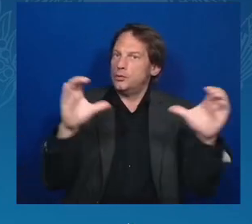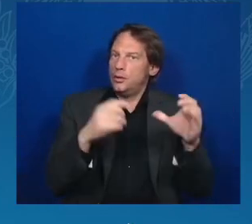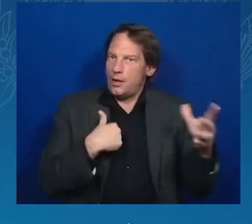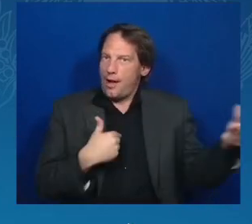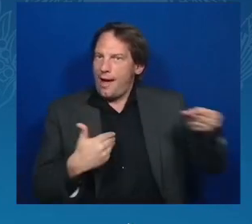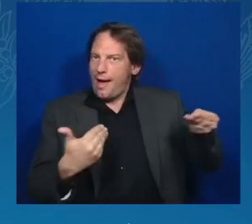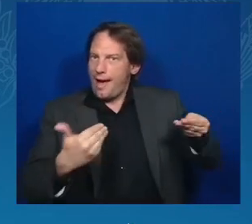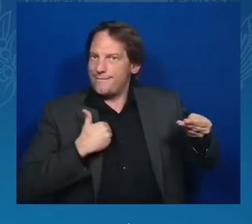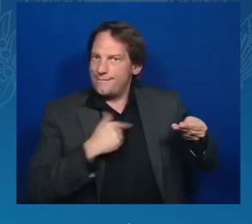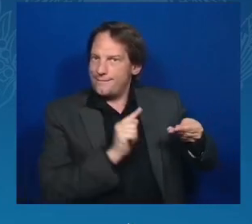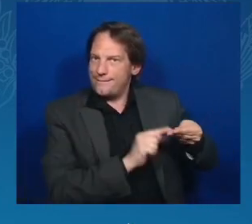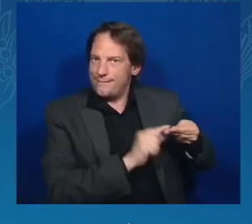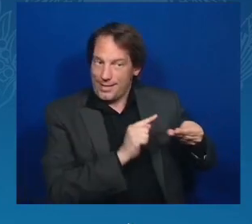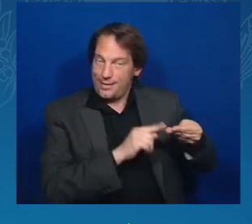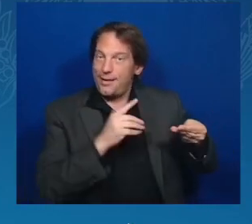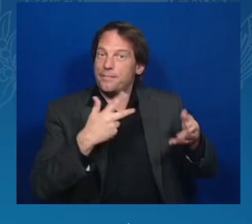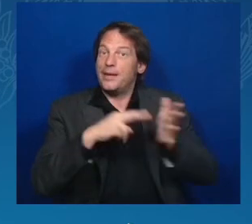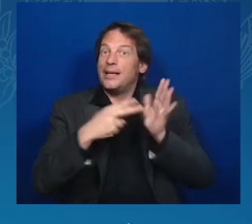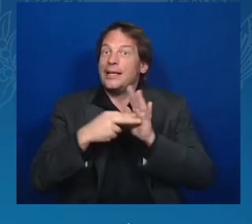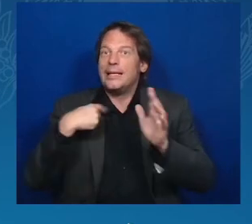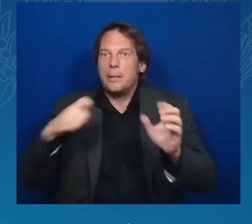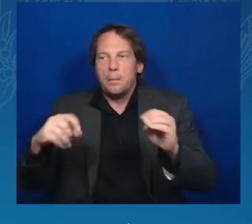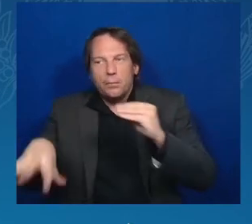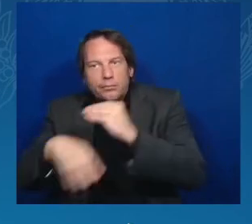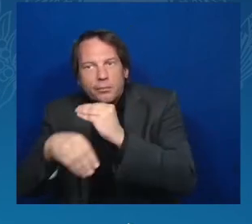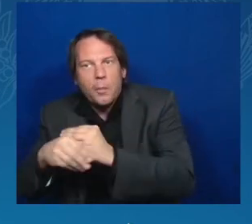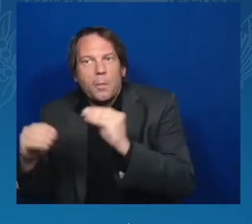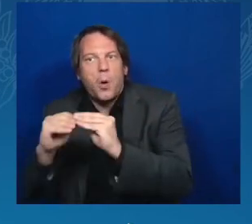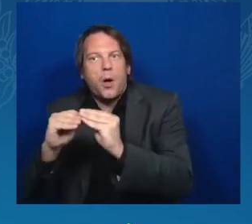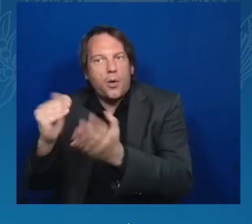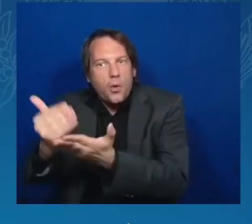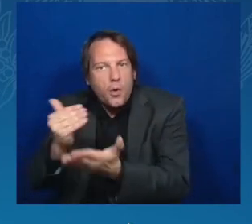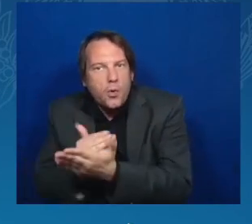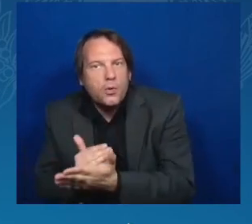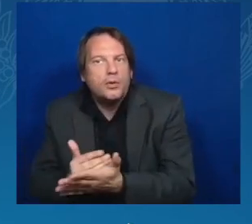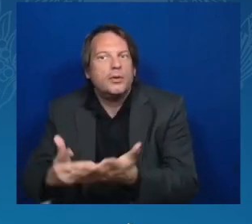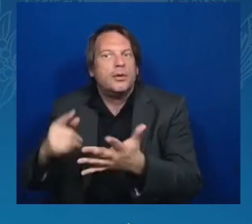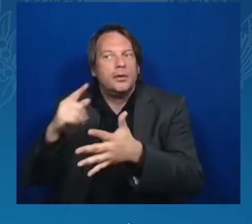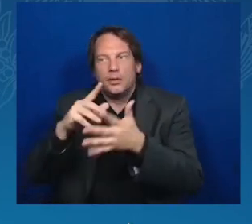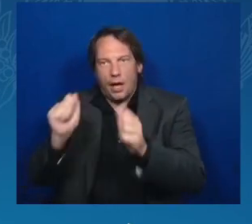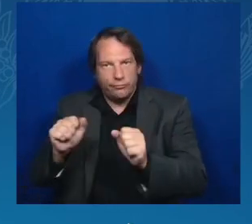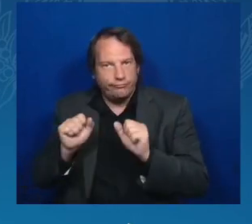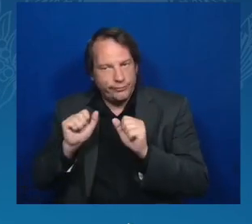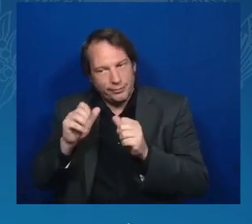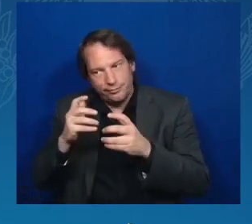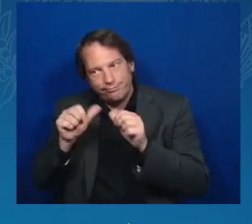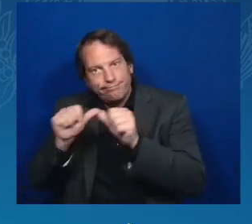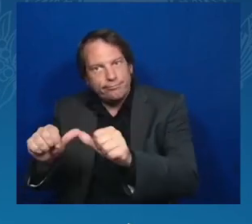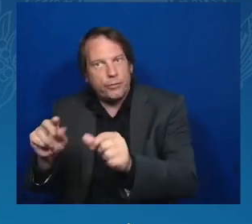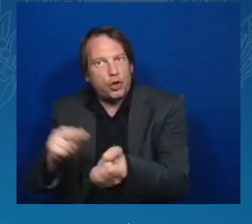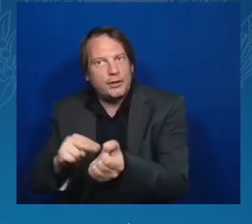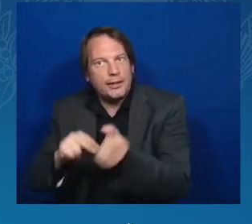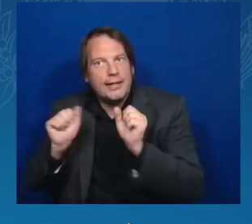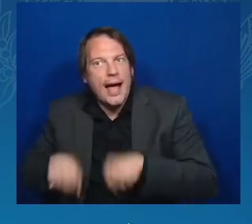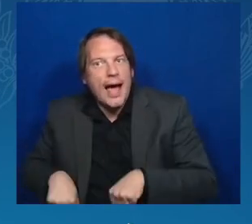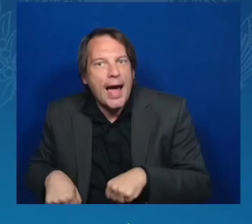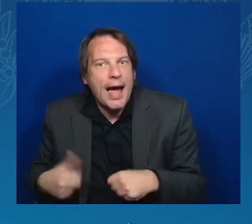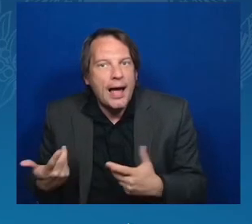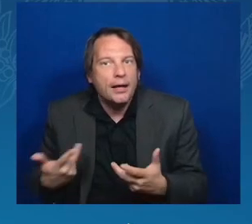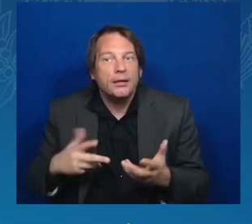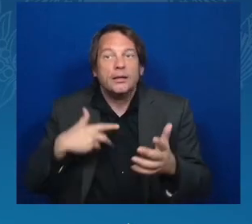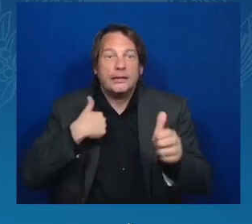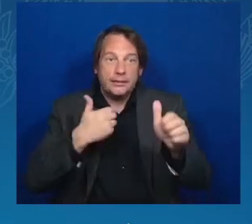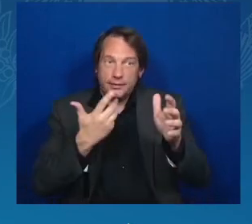to practice. When I went to pursue my master's degree, I chose public health nursing because I thought it would be the